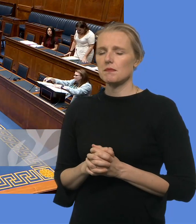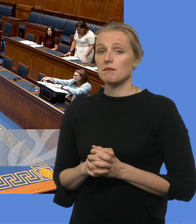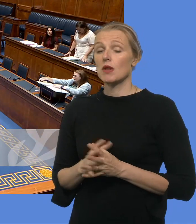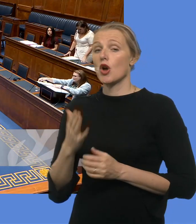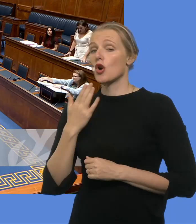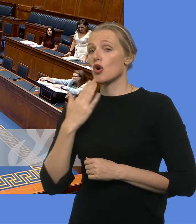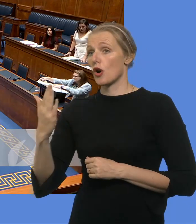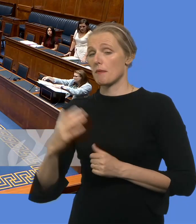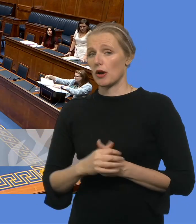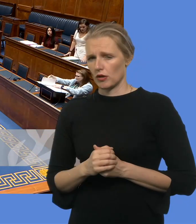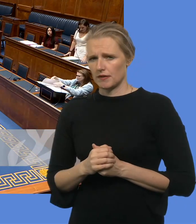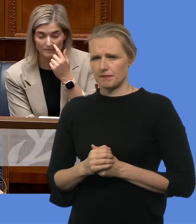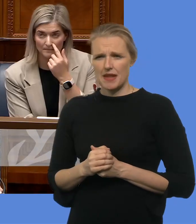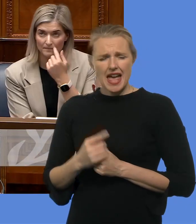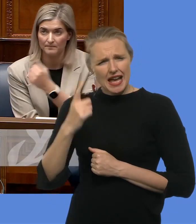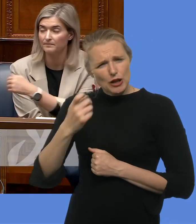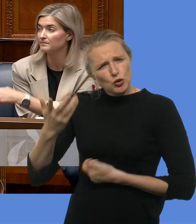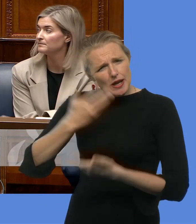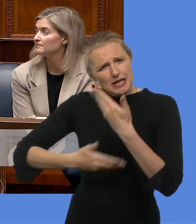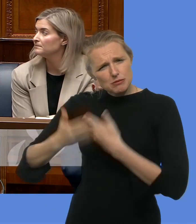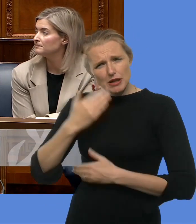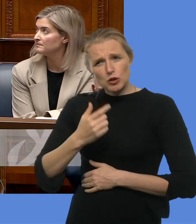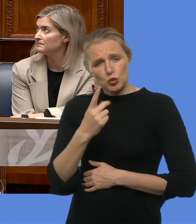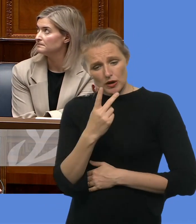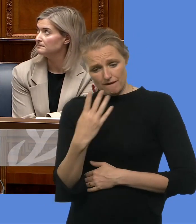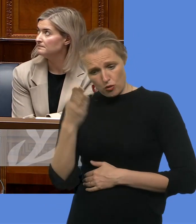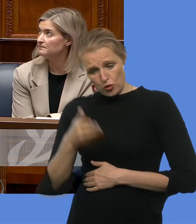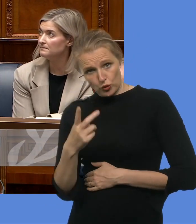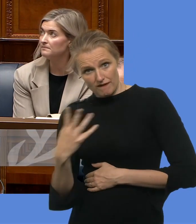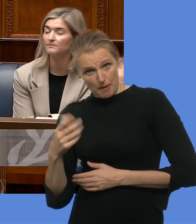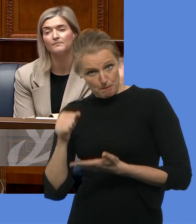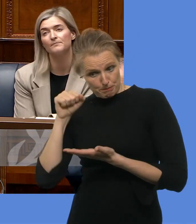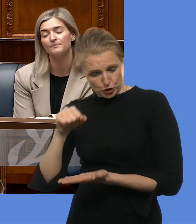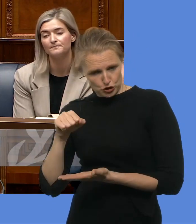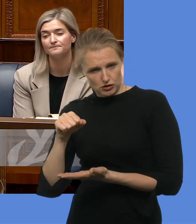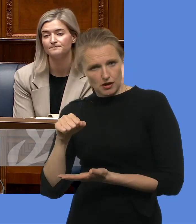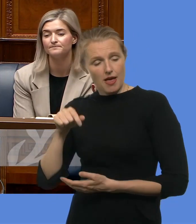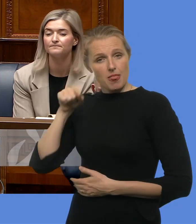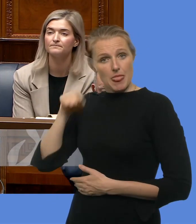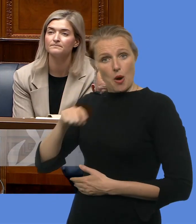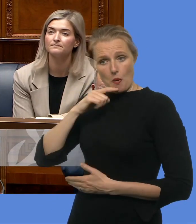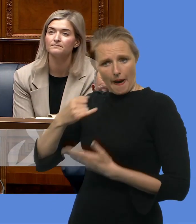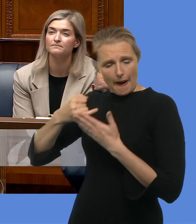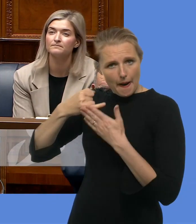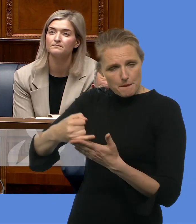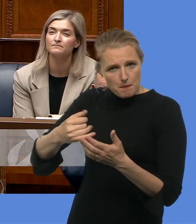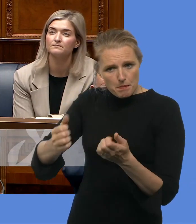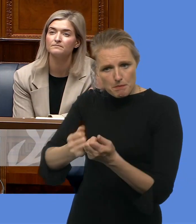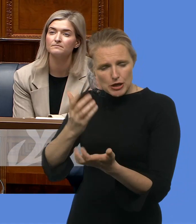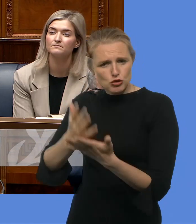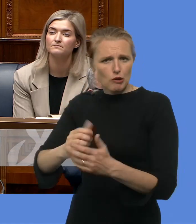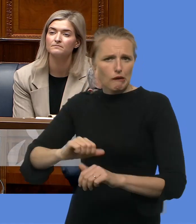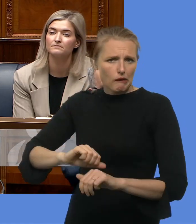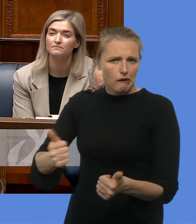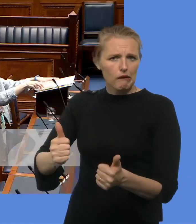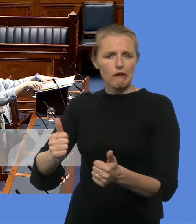I ask the Minister to outline how the 24-25 budget will support the need to improve the provision of quality, affordable and